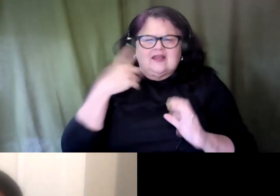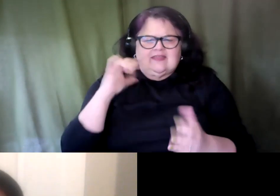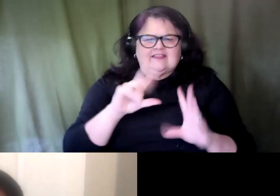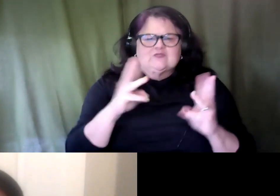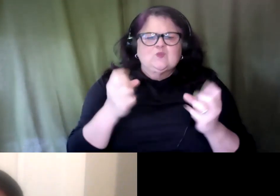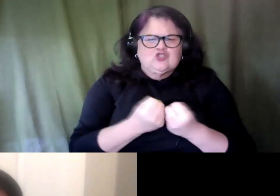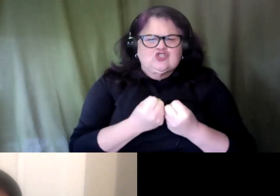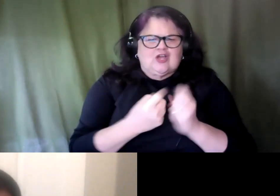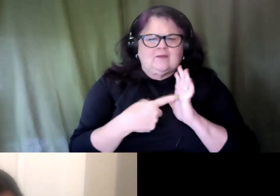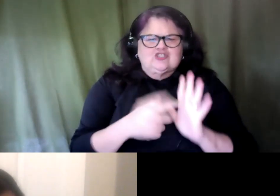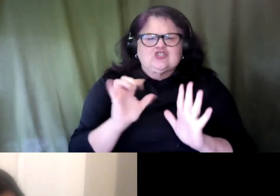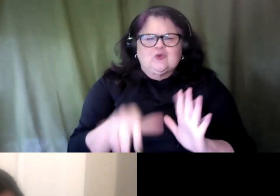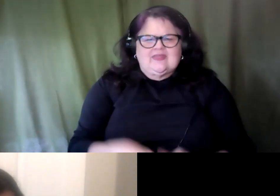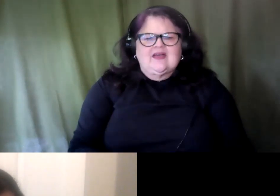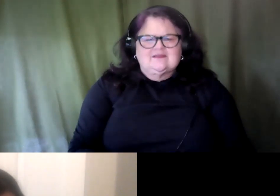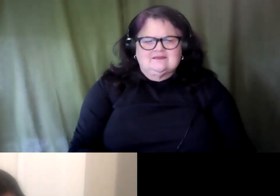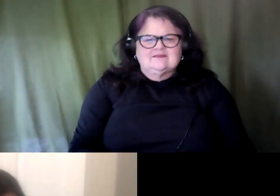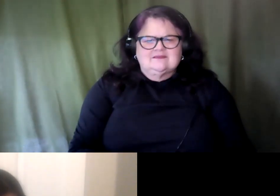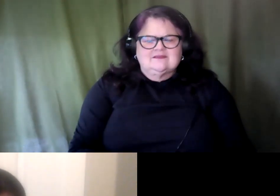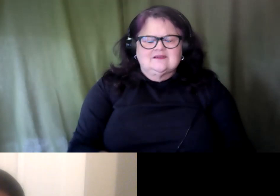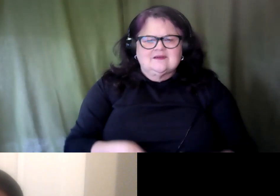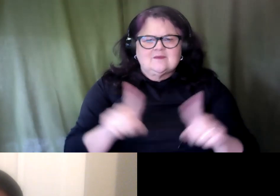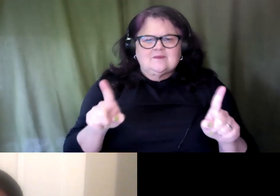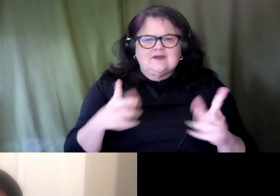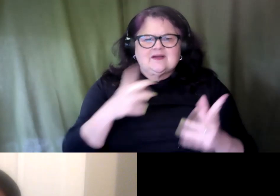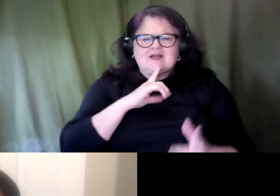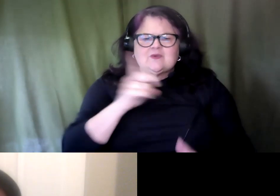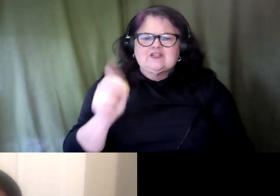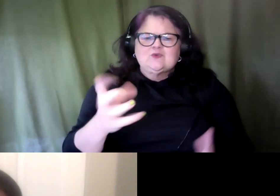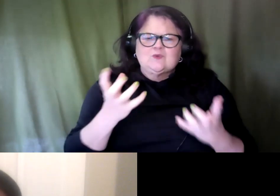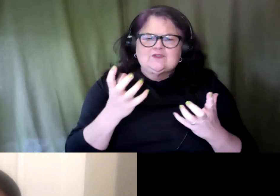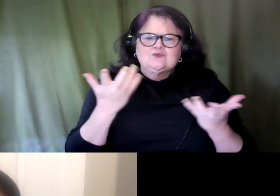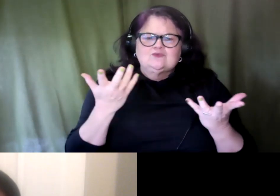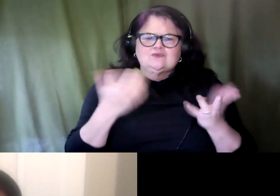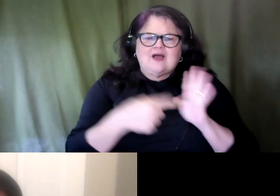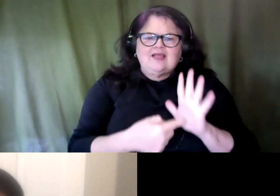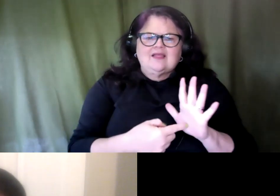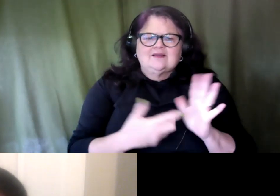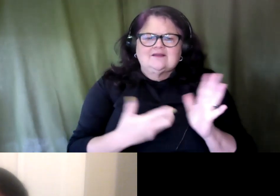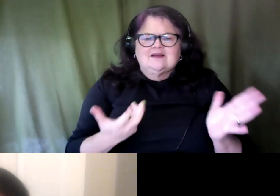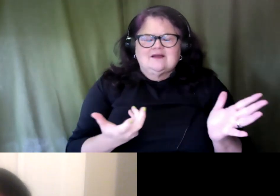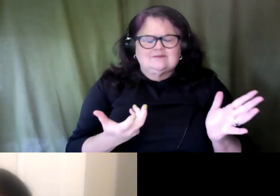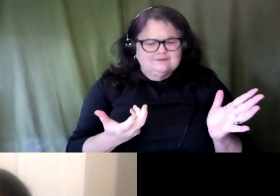that. But I really do just want to highlight, the